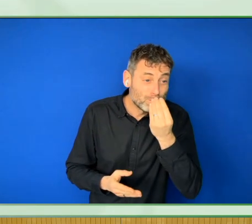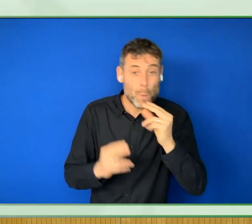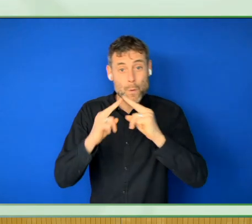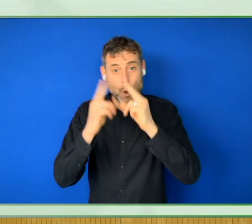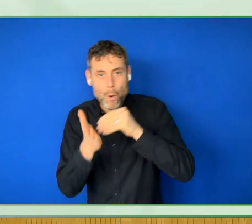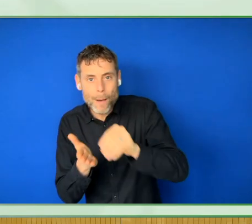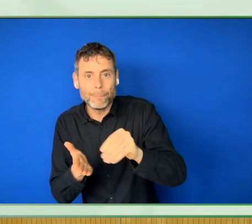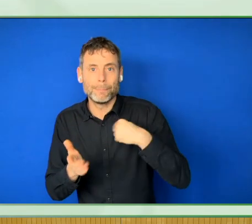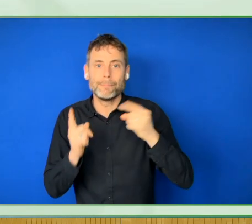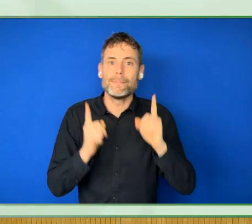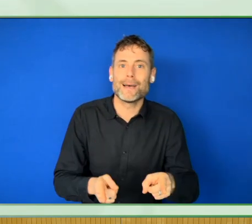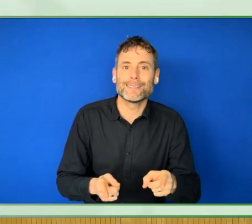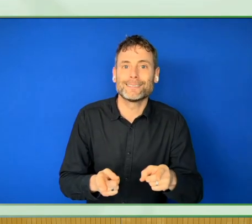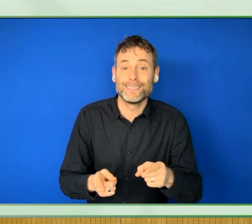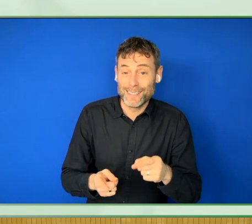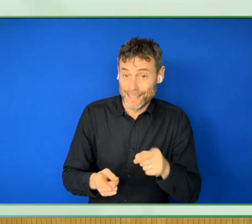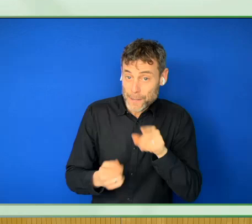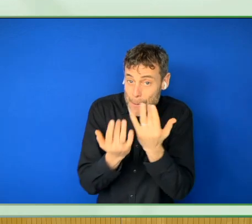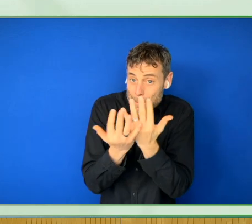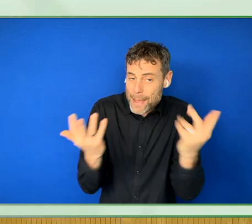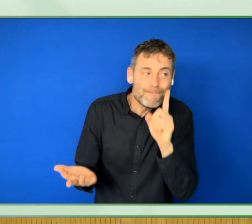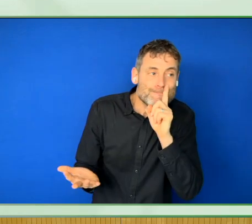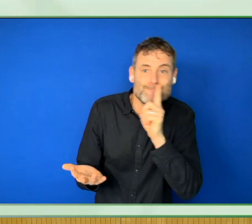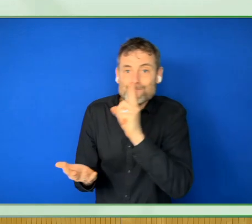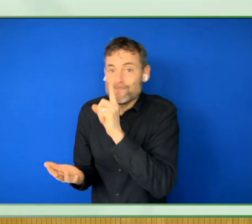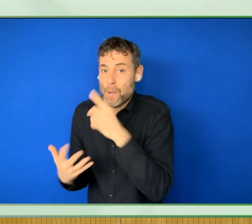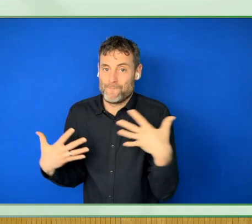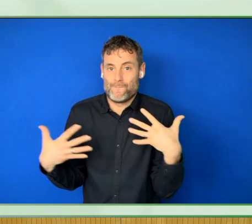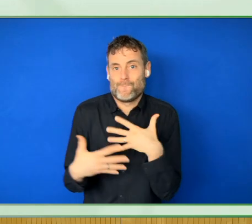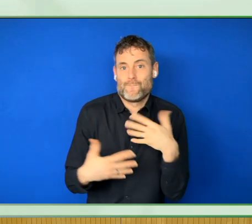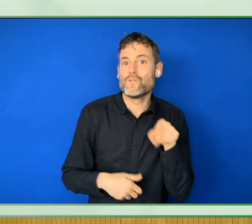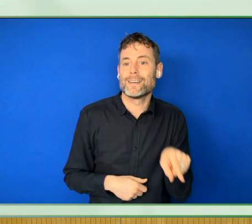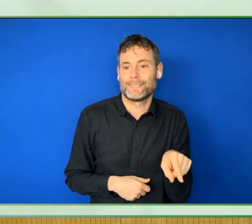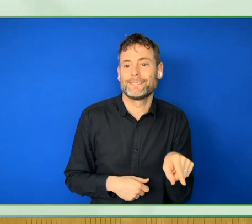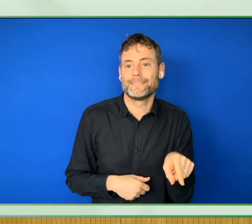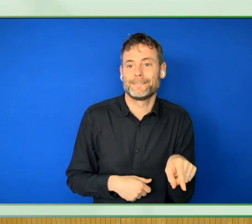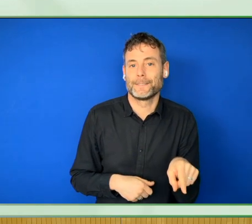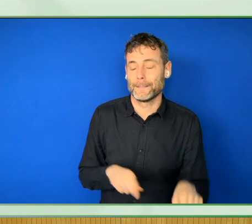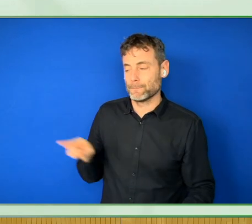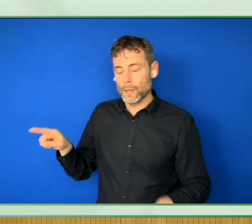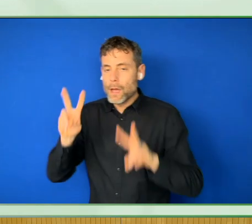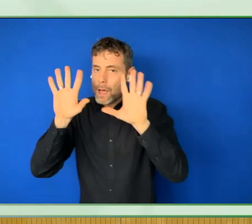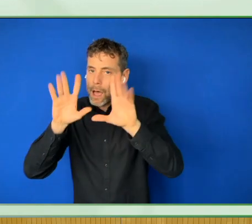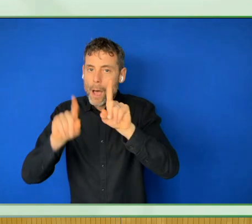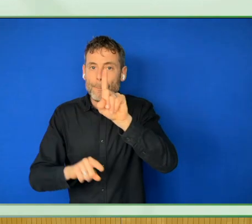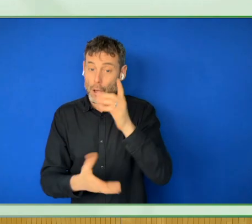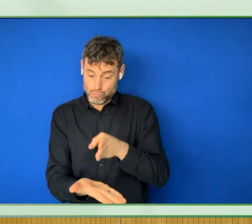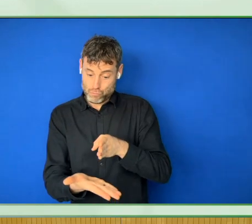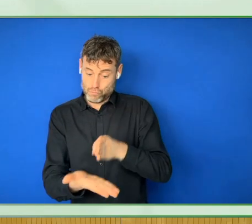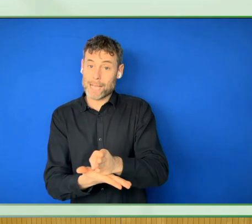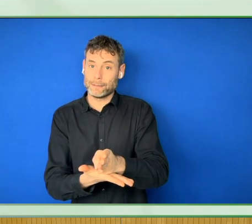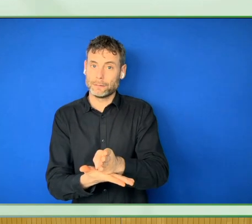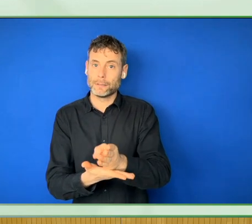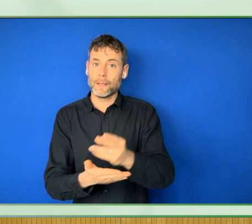it's still never going to be the perfect solution. So here's where the rights come in, because if it's our right to ask for these things, then we don't have to have